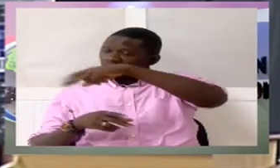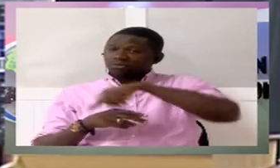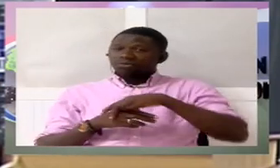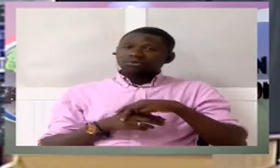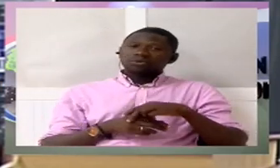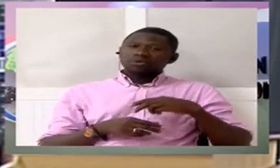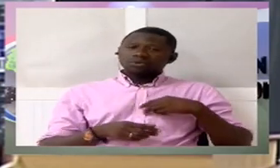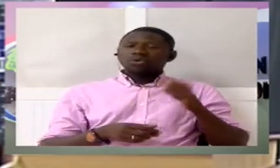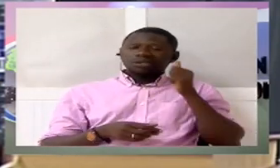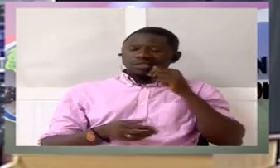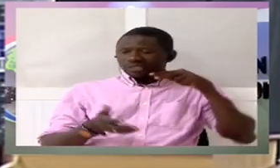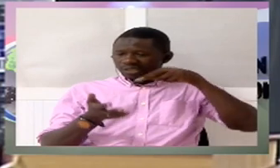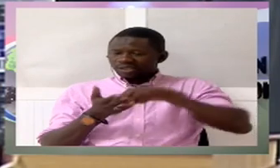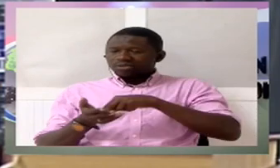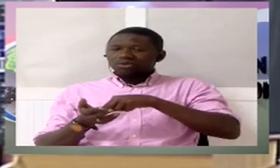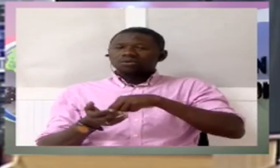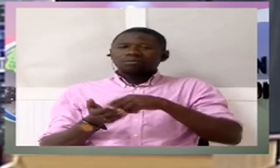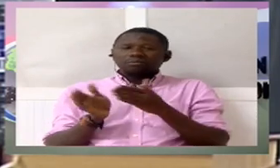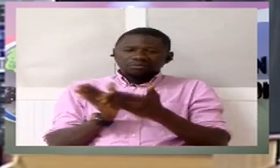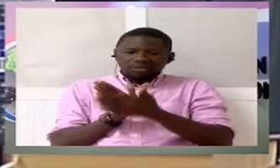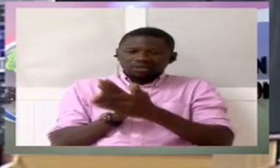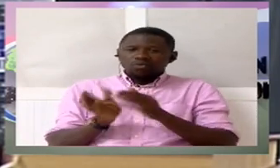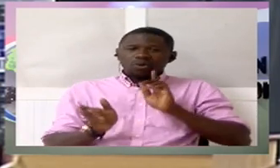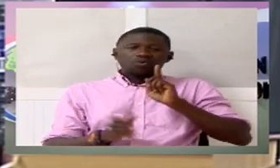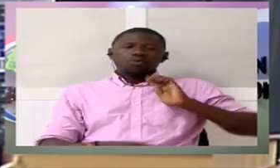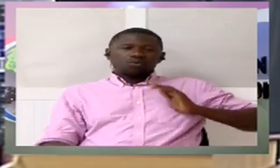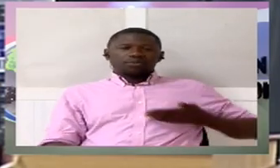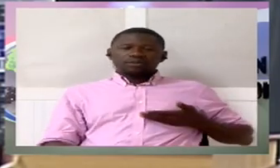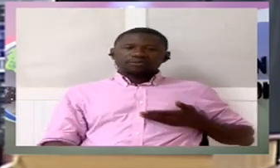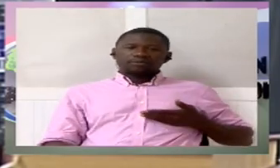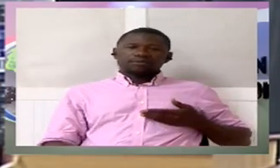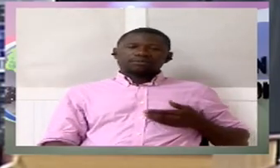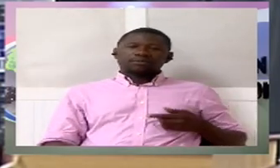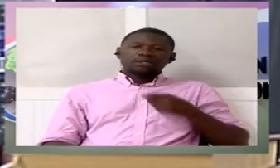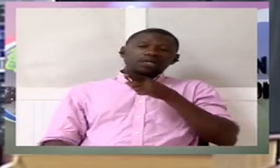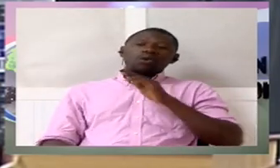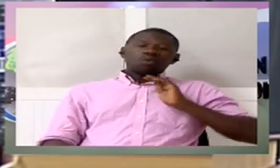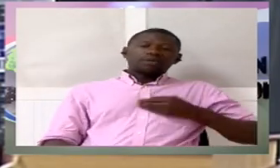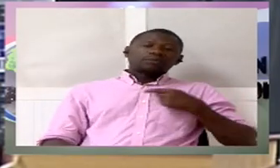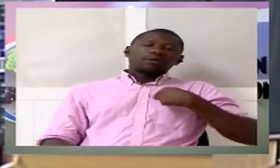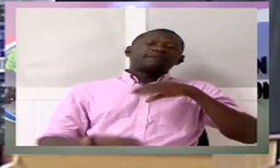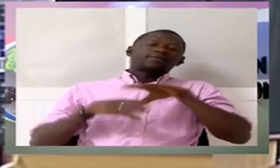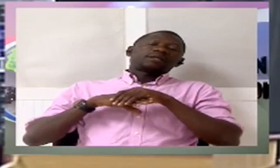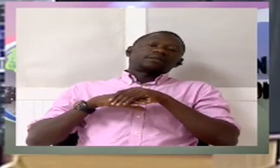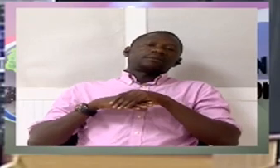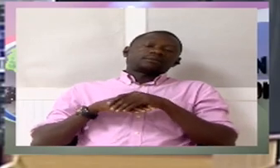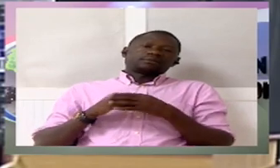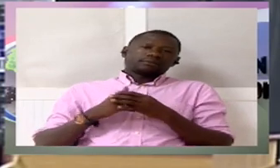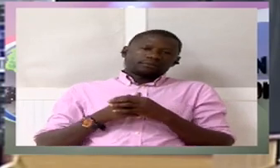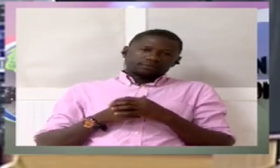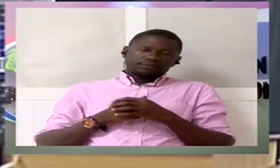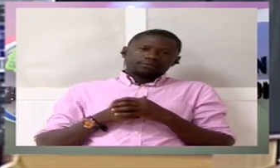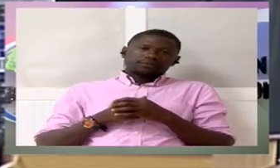Palota musukilindala. Until she stood close to one woman. Muso munteri marit. And that woman was my